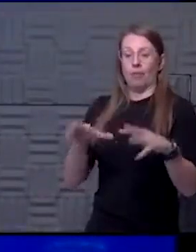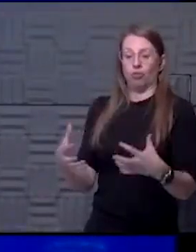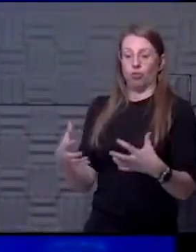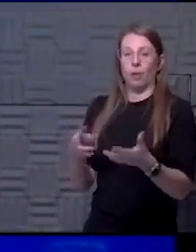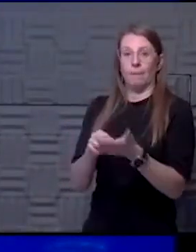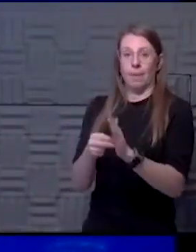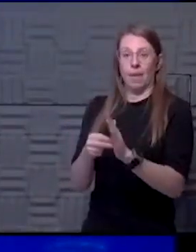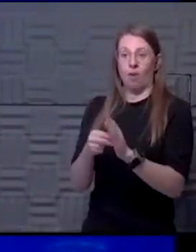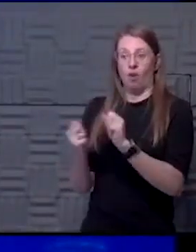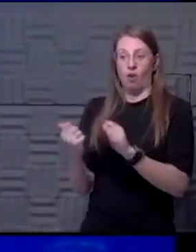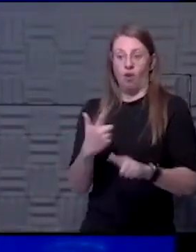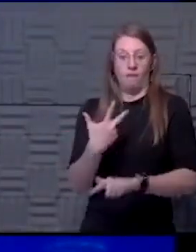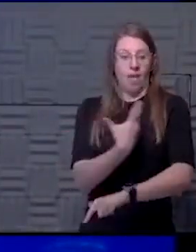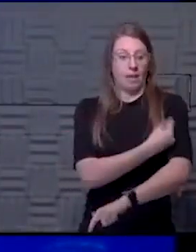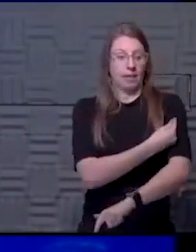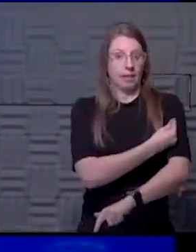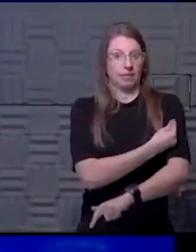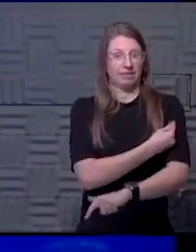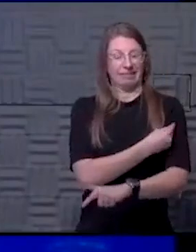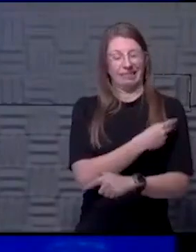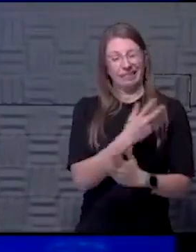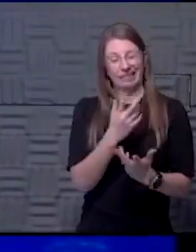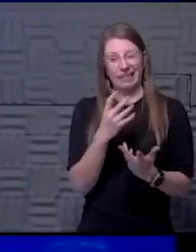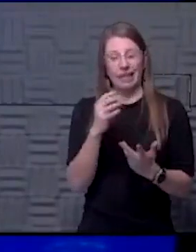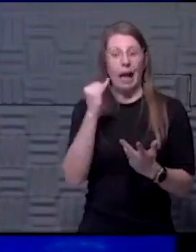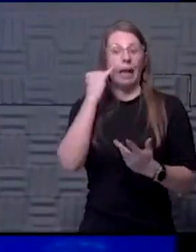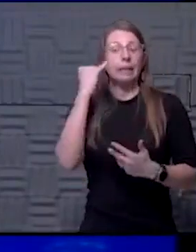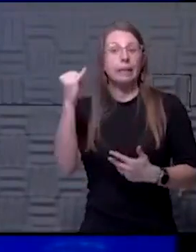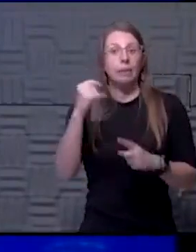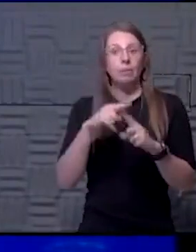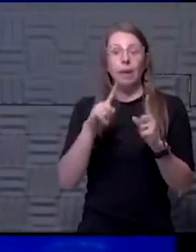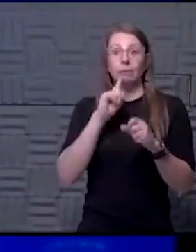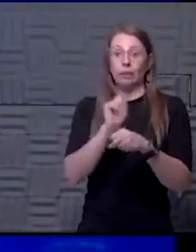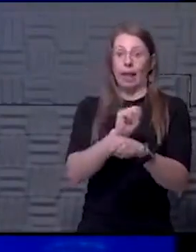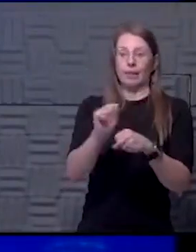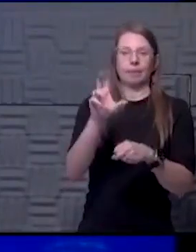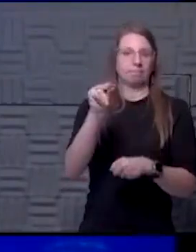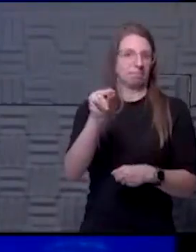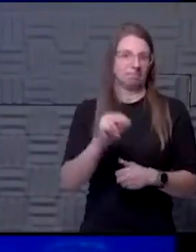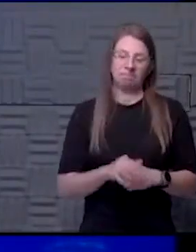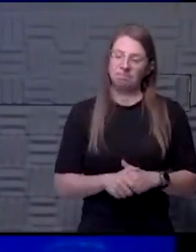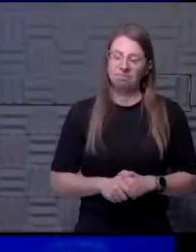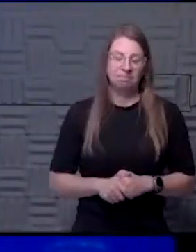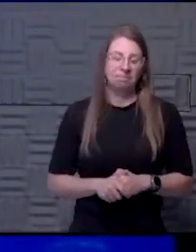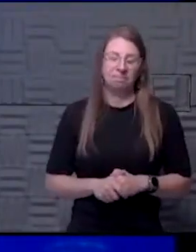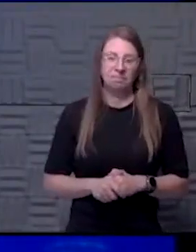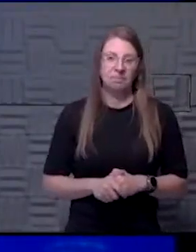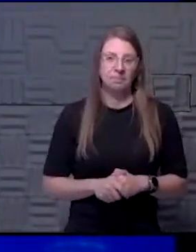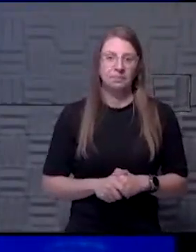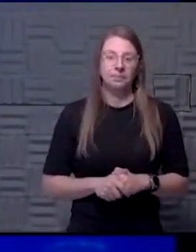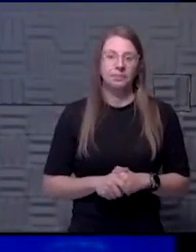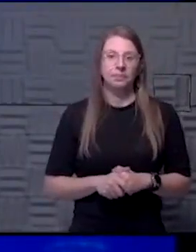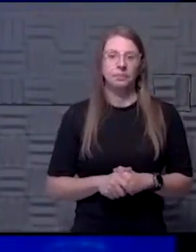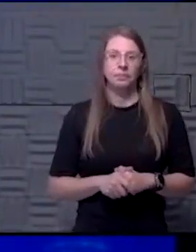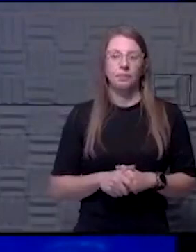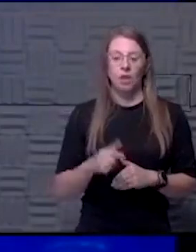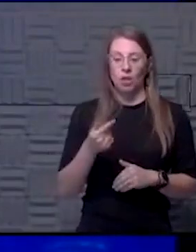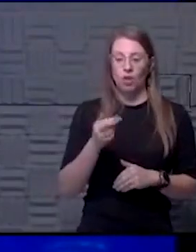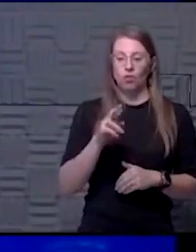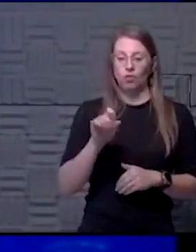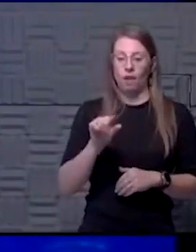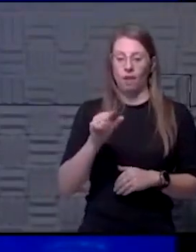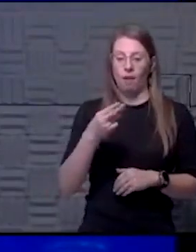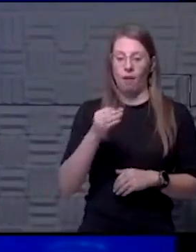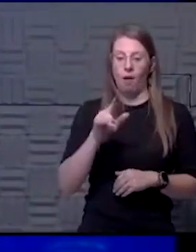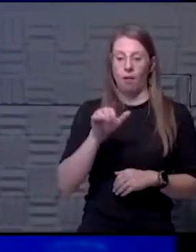is probably an idea, but it's probably not reality. So I think, Greg Holland from